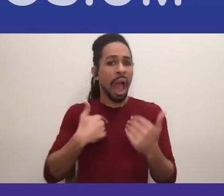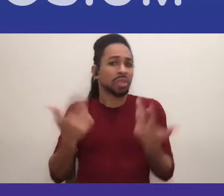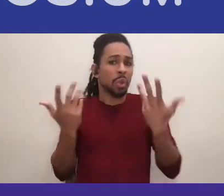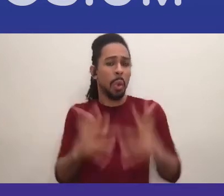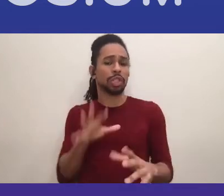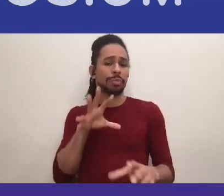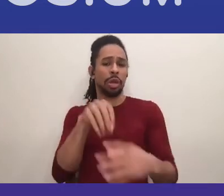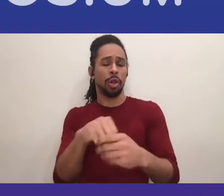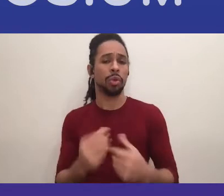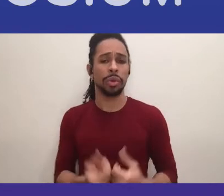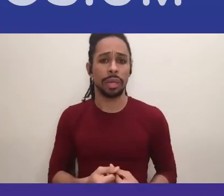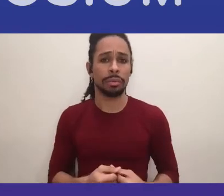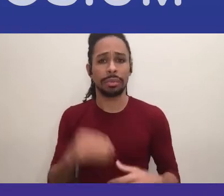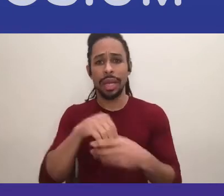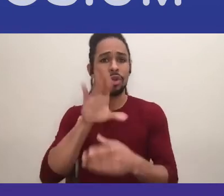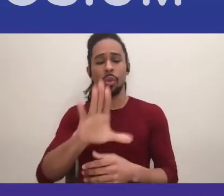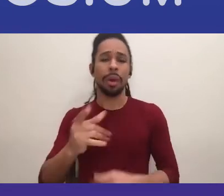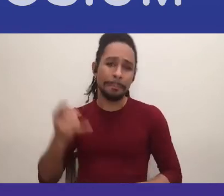your bullshit